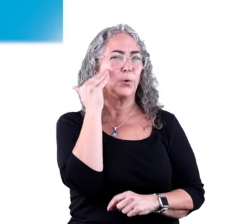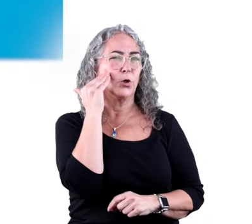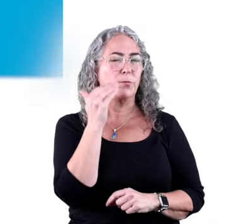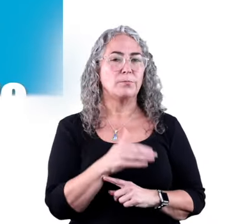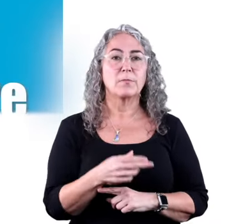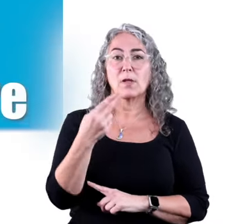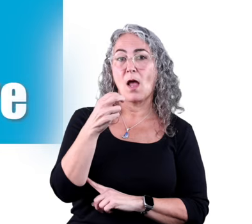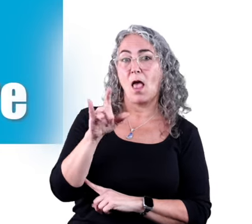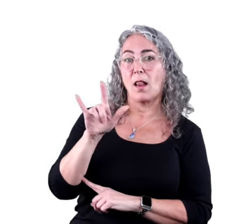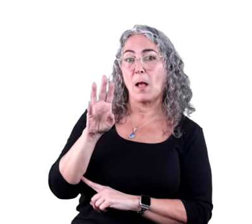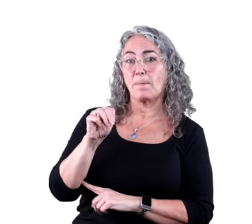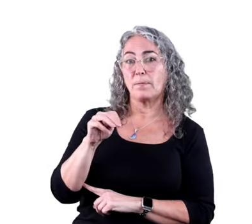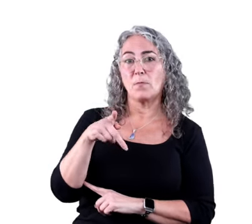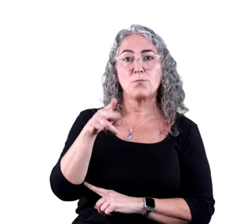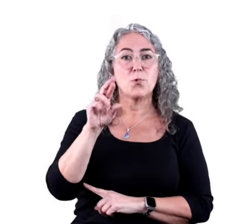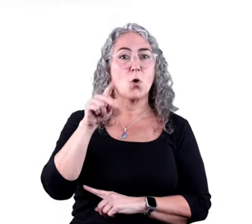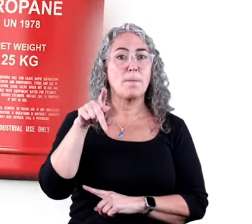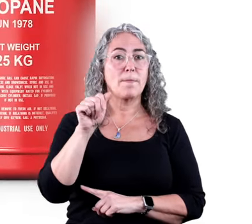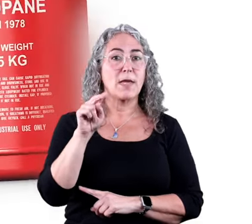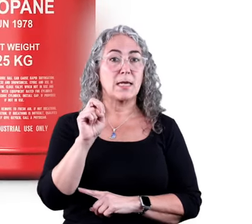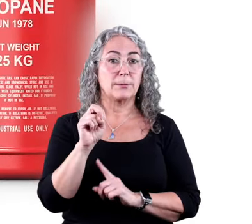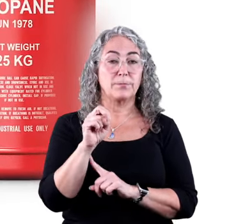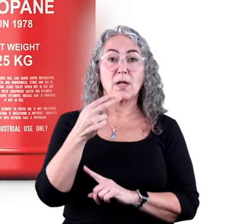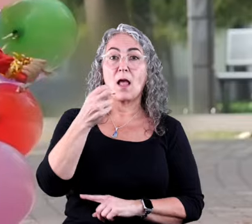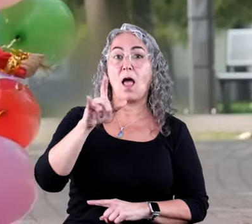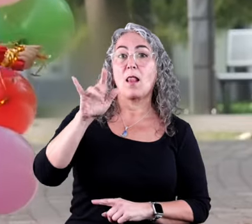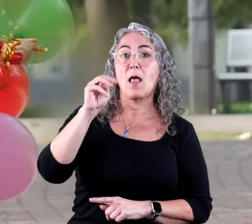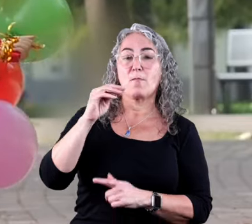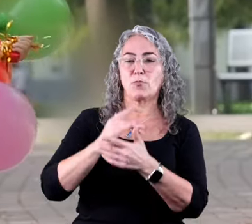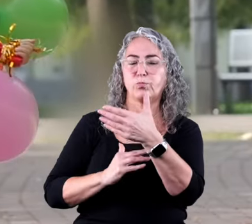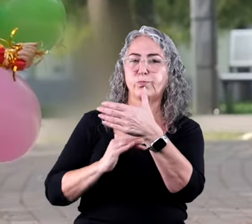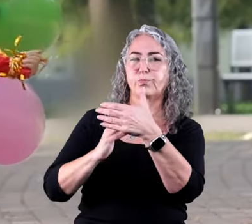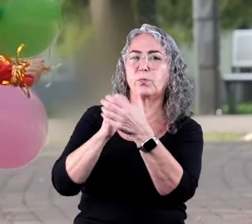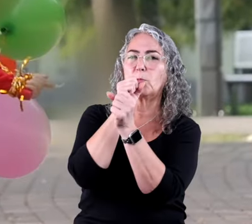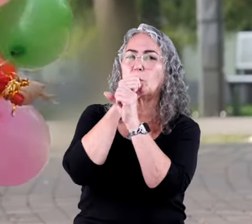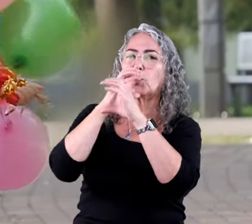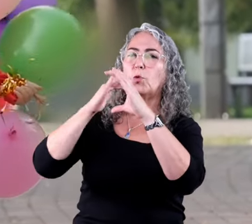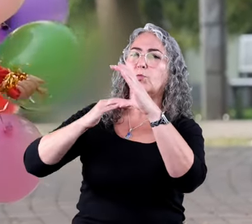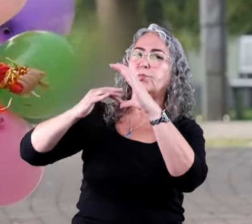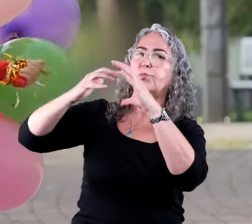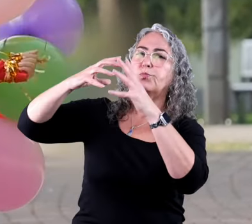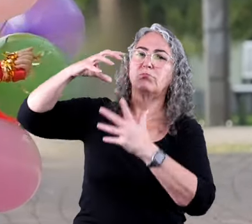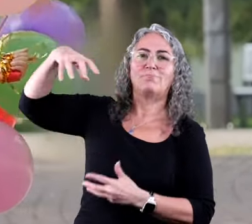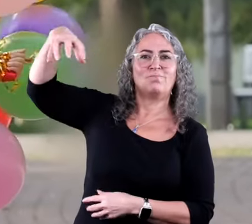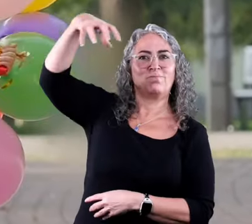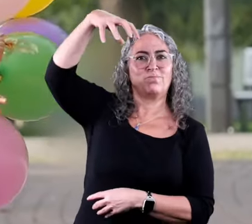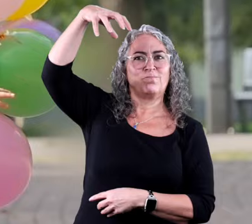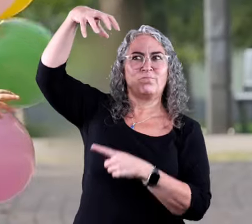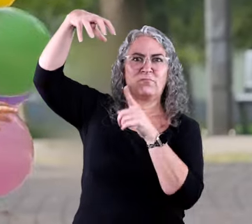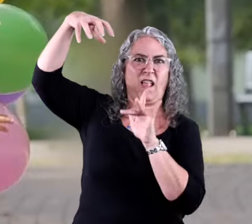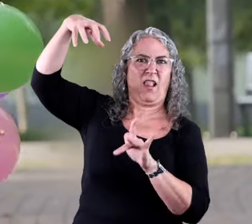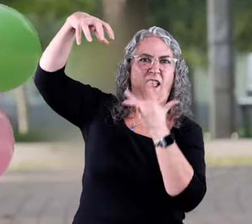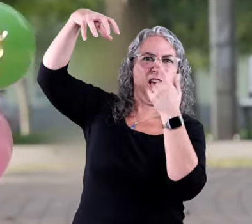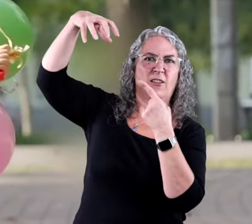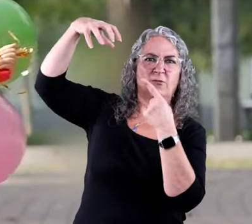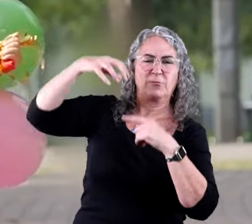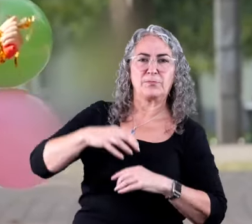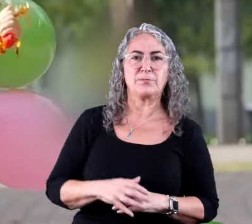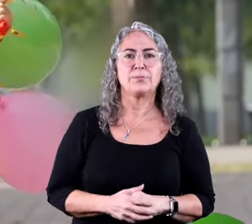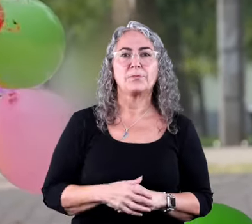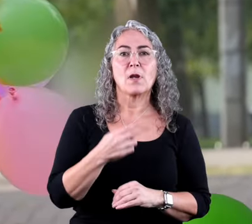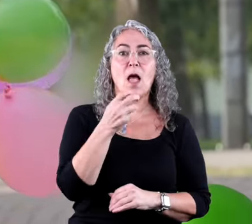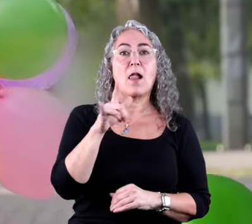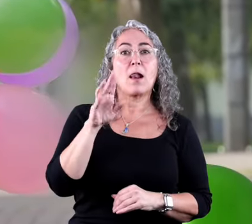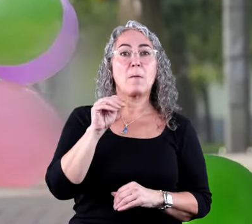be familiar with are helium and propane. Helium is used to fill balloons, and since it's lighter than air,